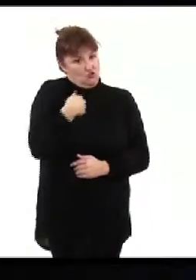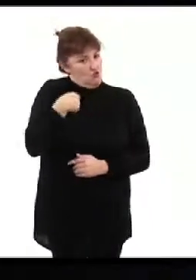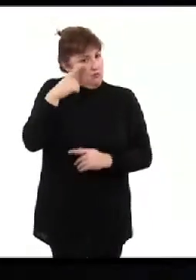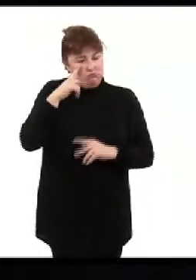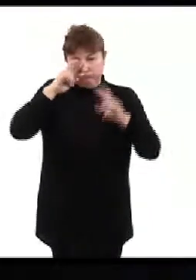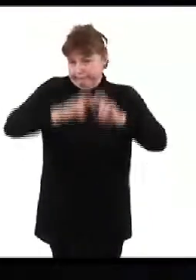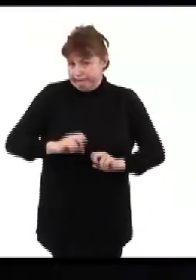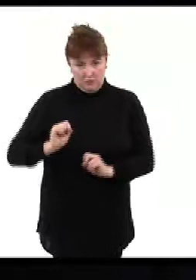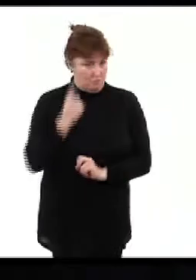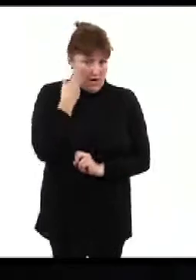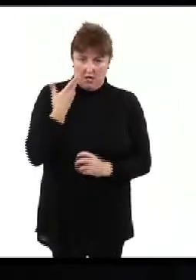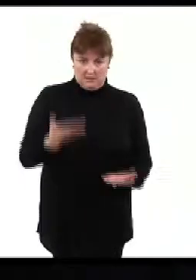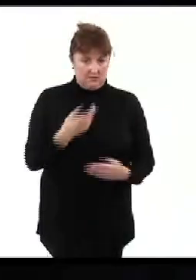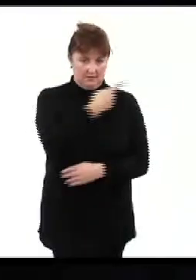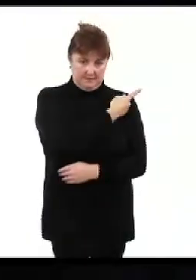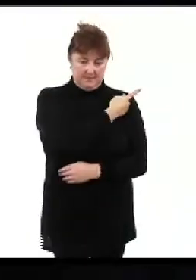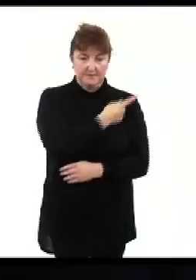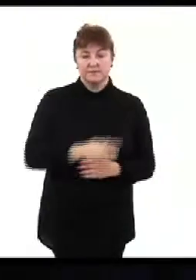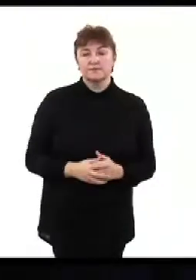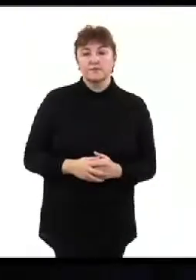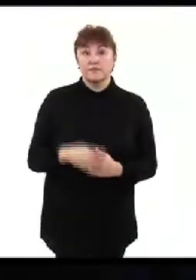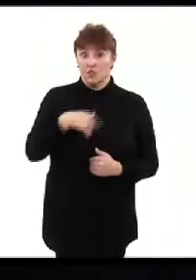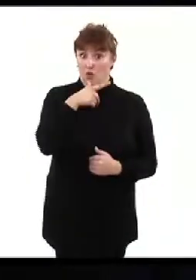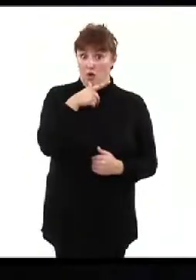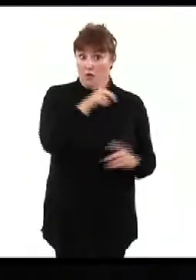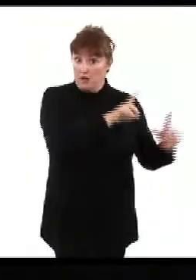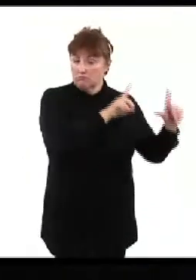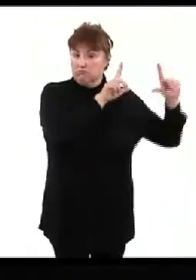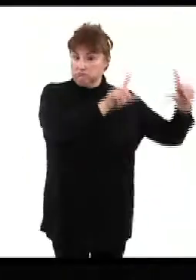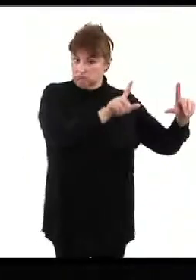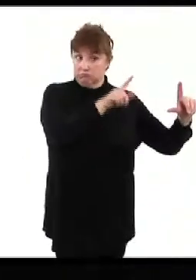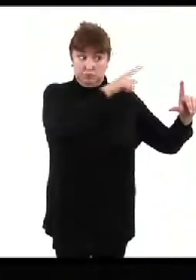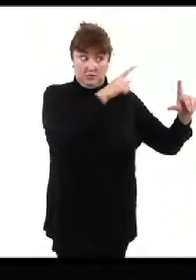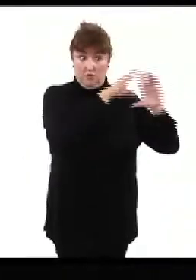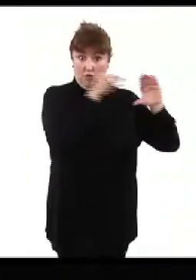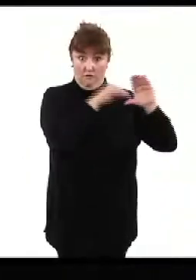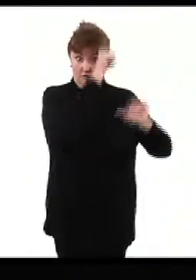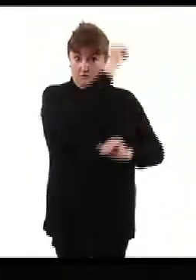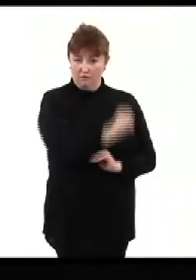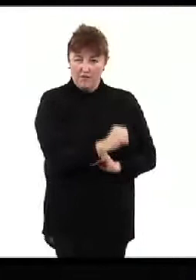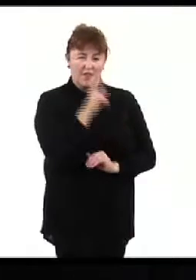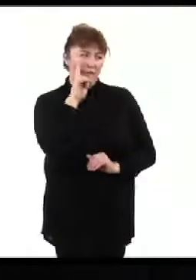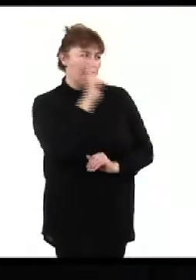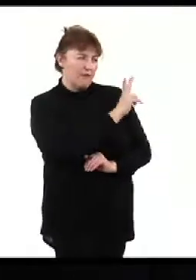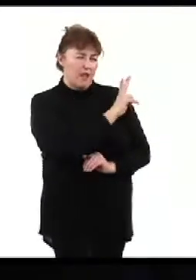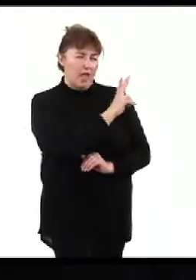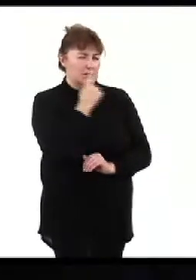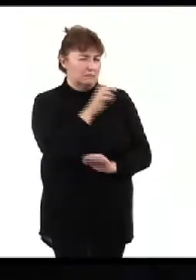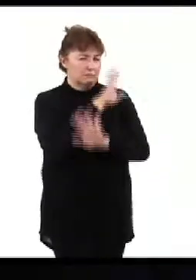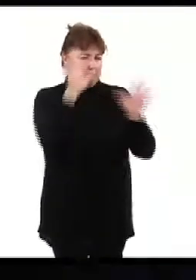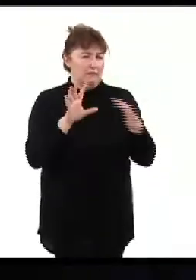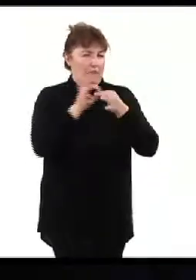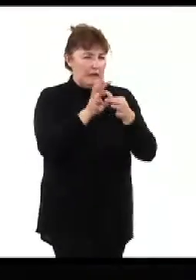you'll see that there's really a clear relationship between the form of the sign, what the sign looks like, and the meaning of the